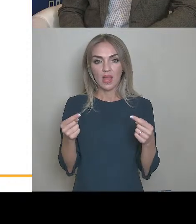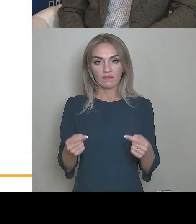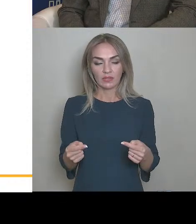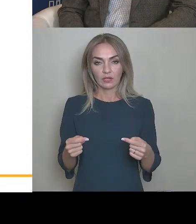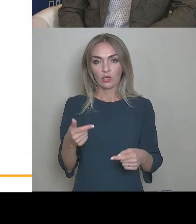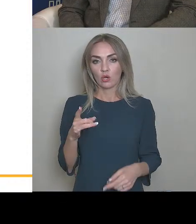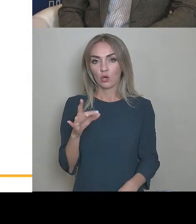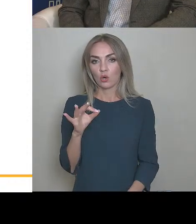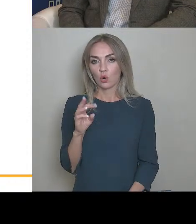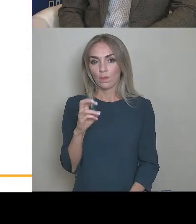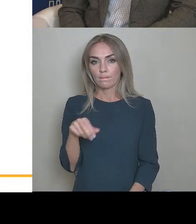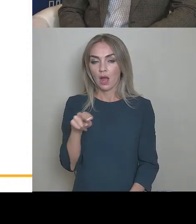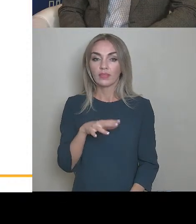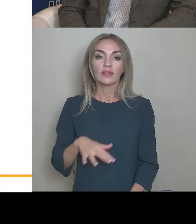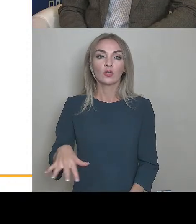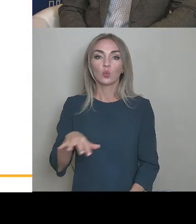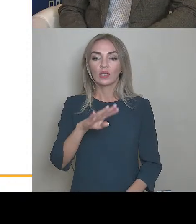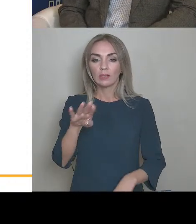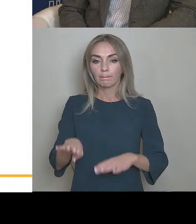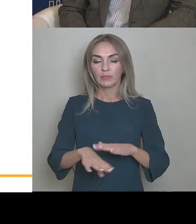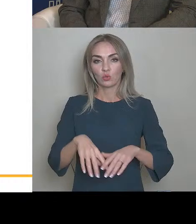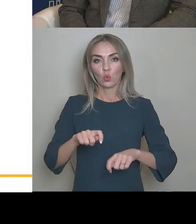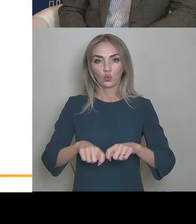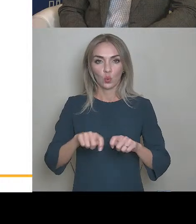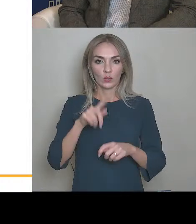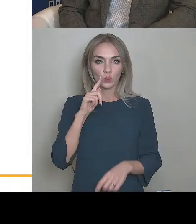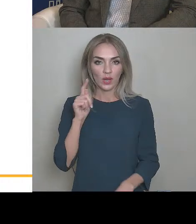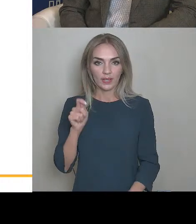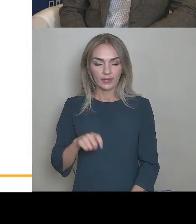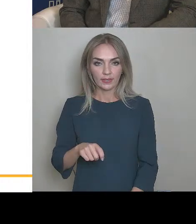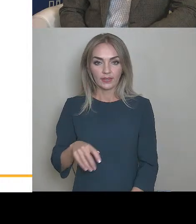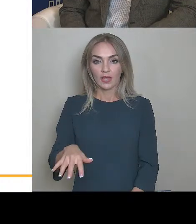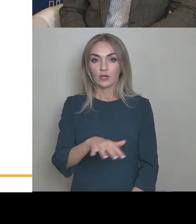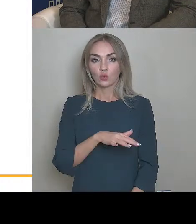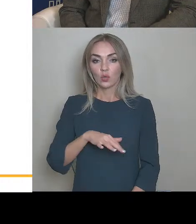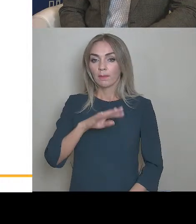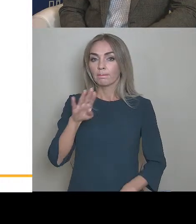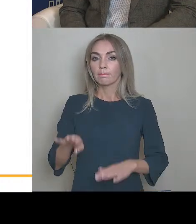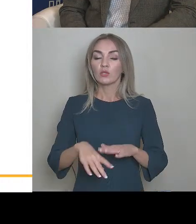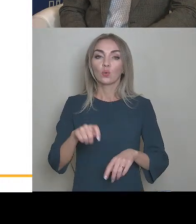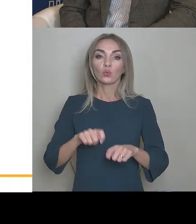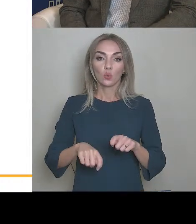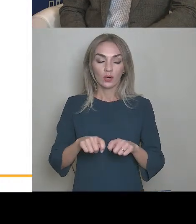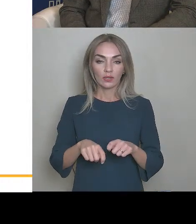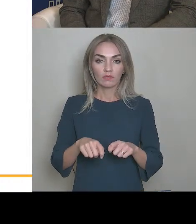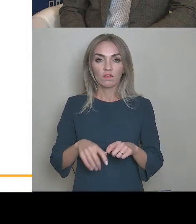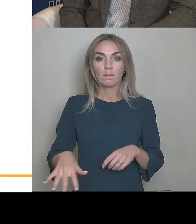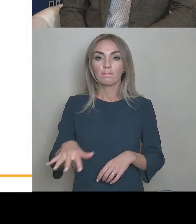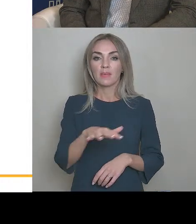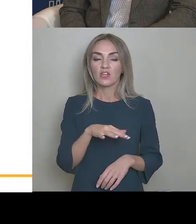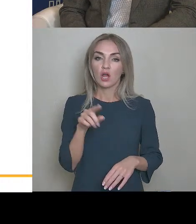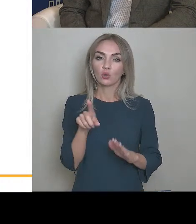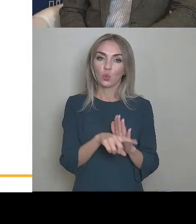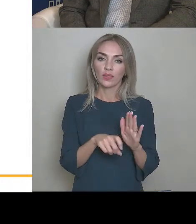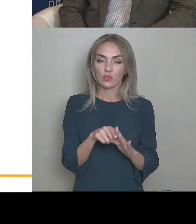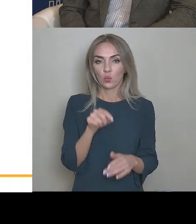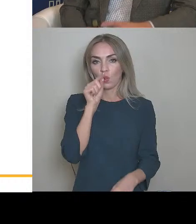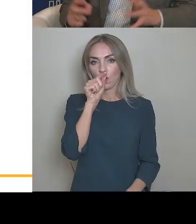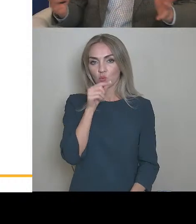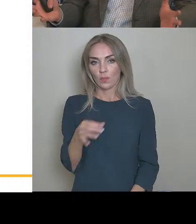to certain communities in the territory which is under control of the Ukrainian government within